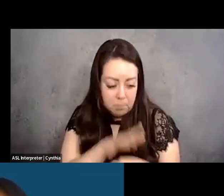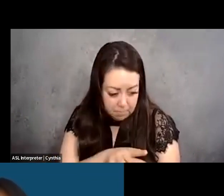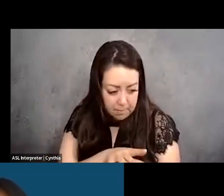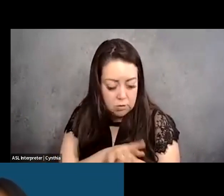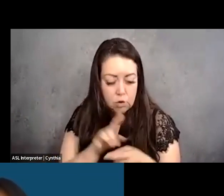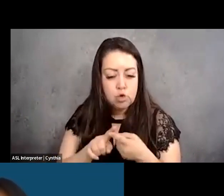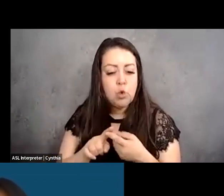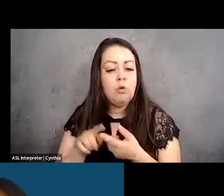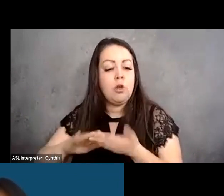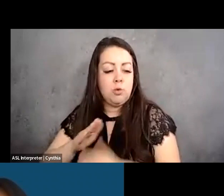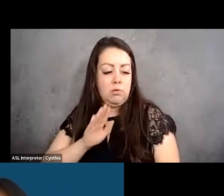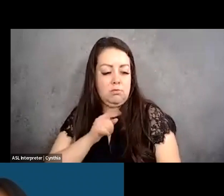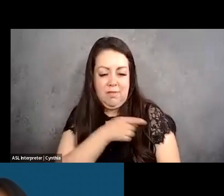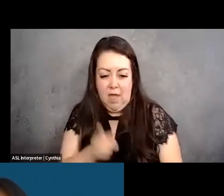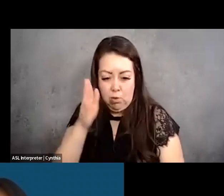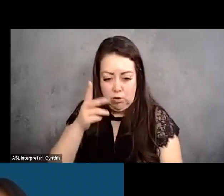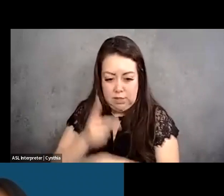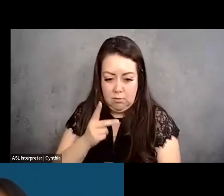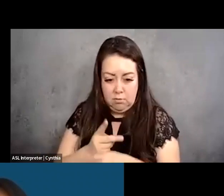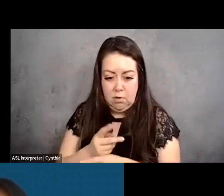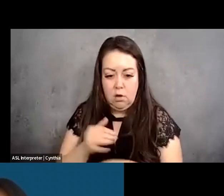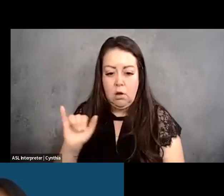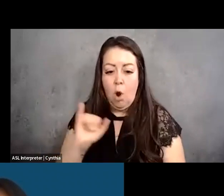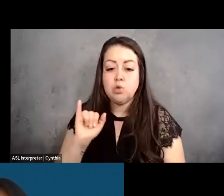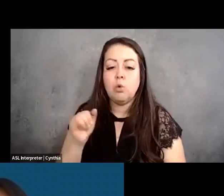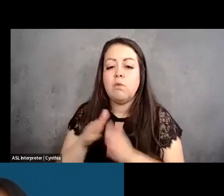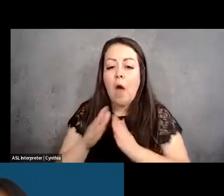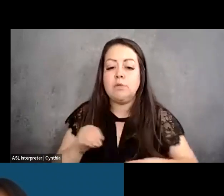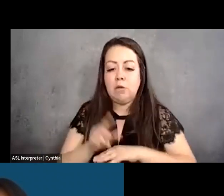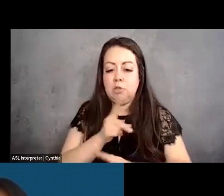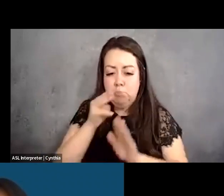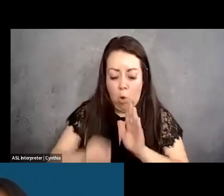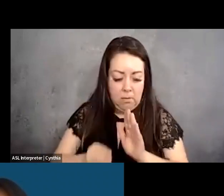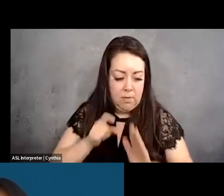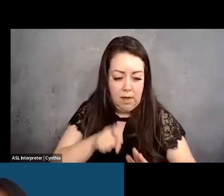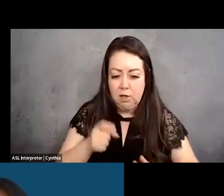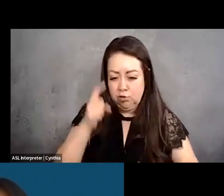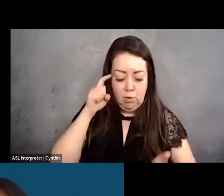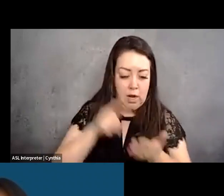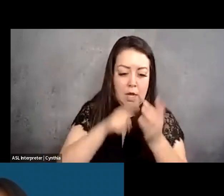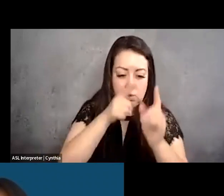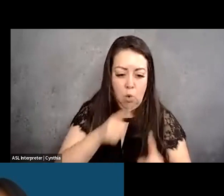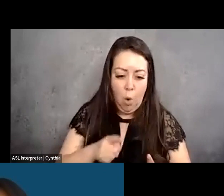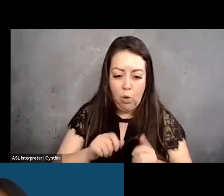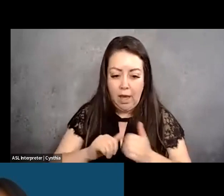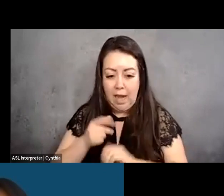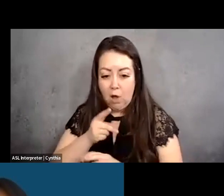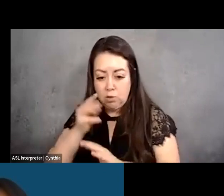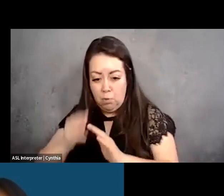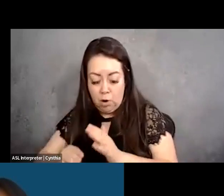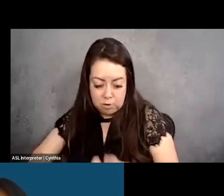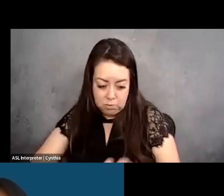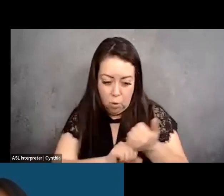an understanding of the goals of the housing counseling program, and how that program can support their organization and